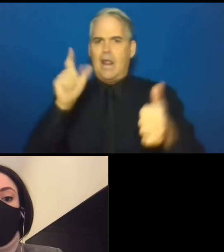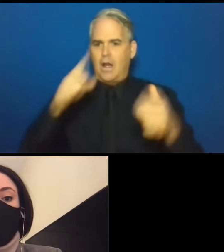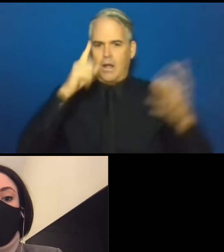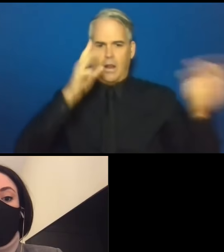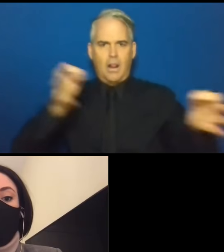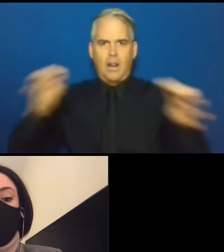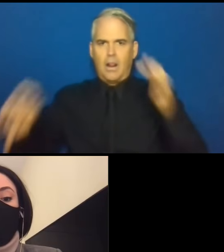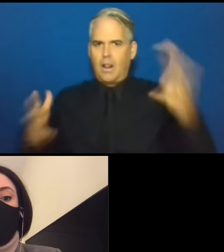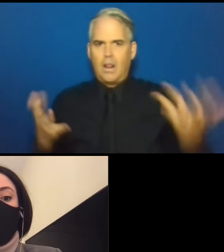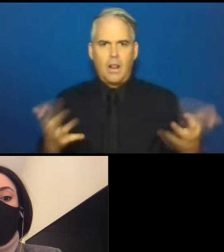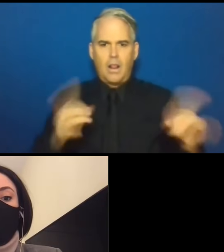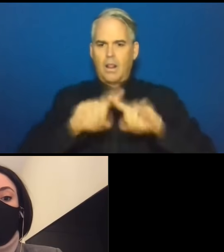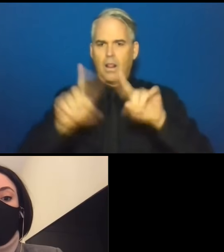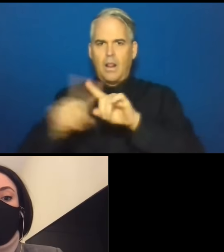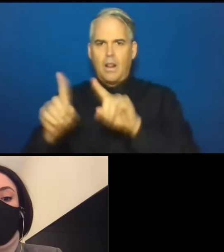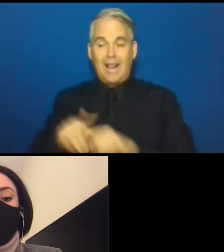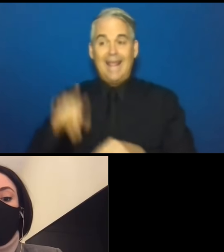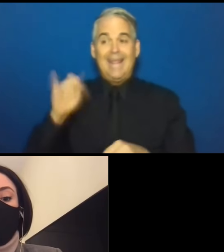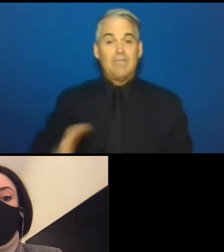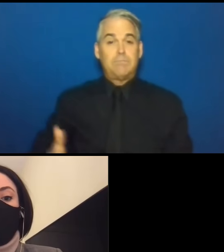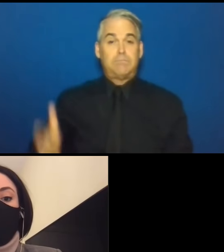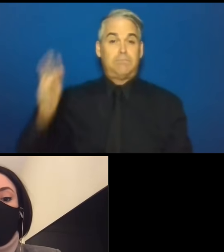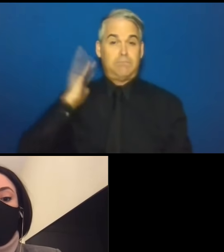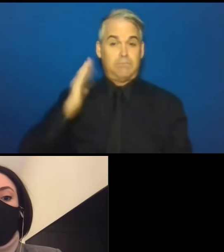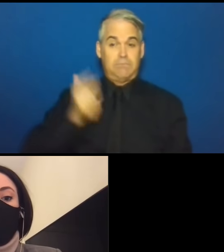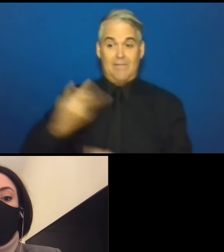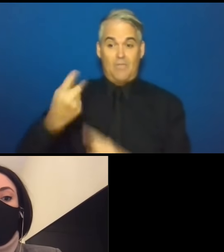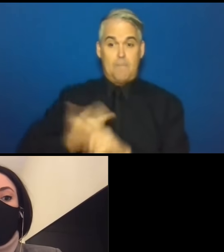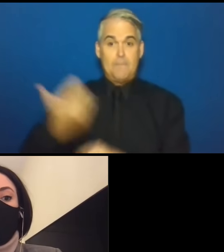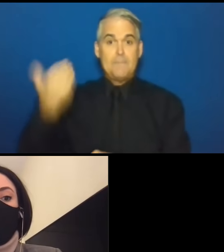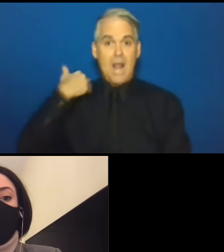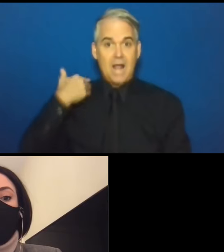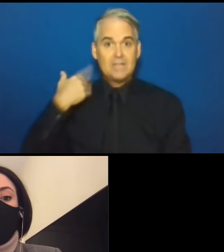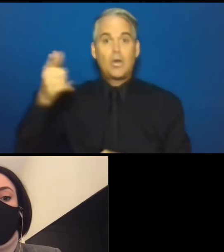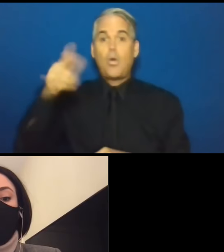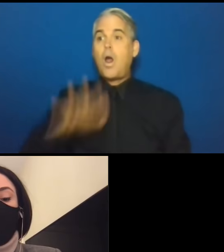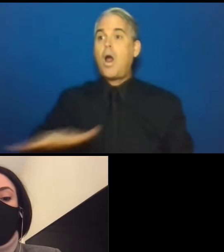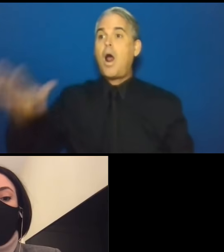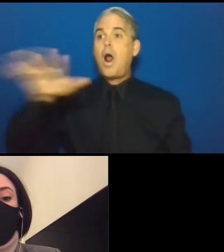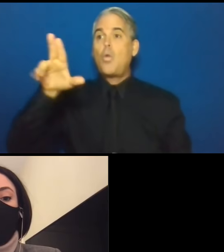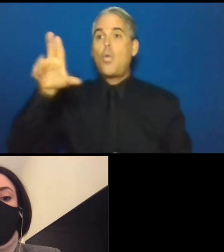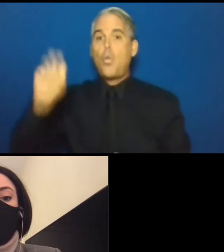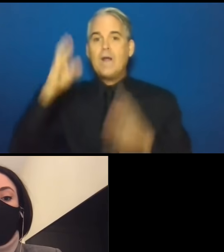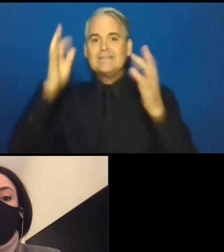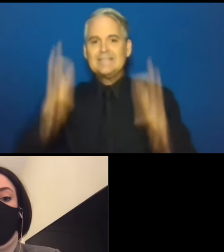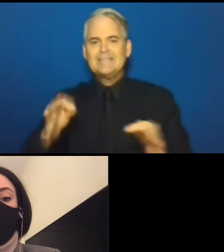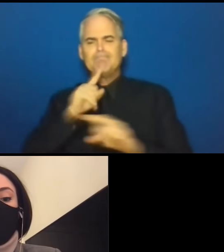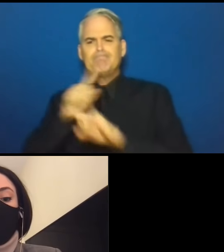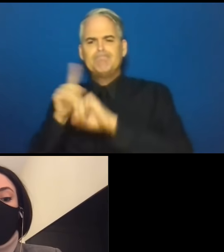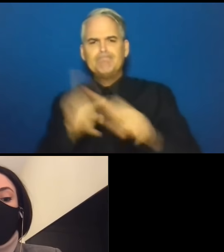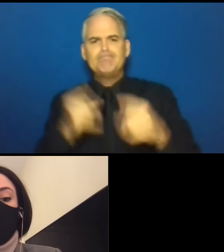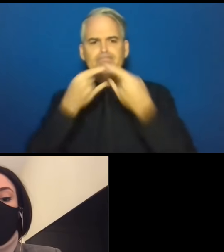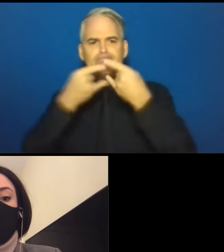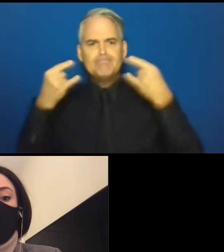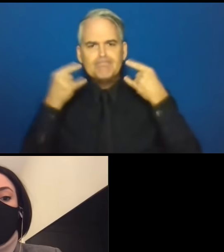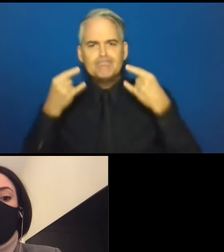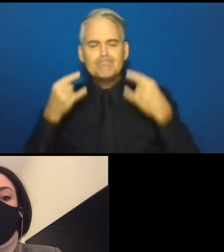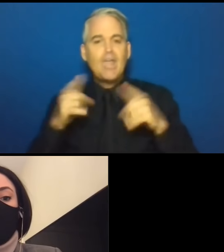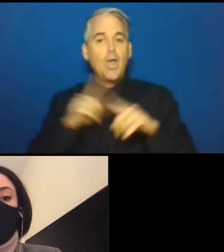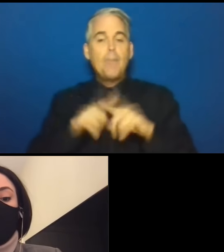happened nationally months ago, we would be in a lot better position than we are right now. But we're not. I mean, the reality is we're not in that